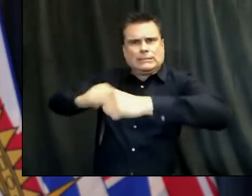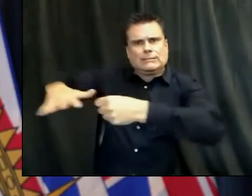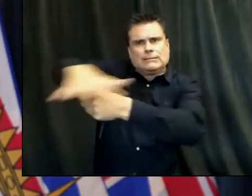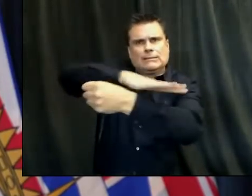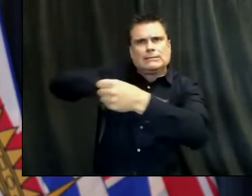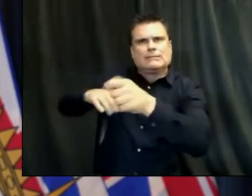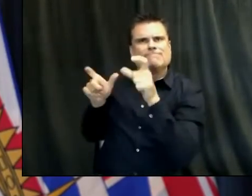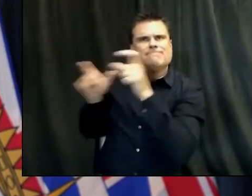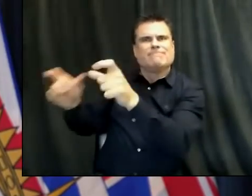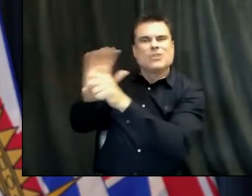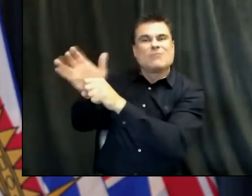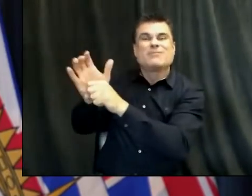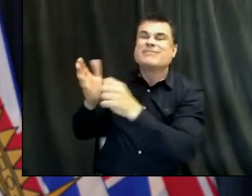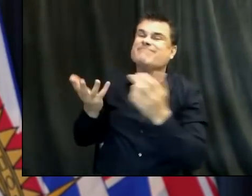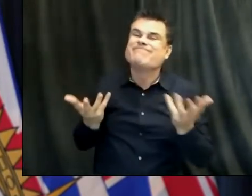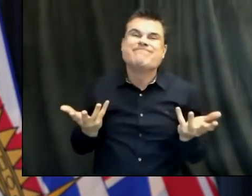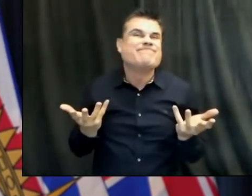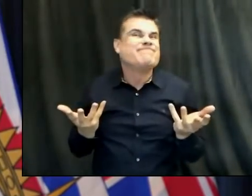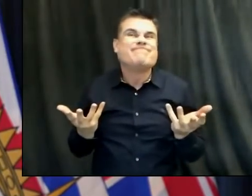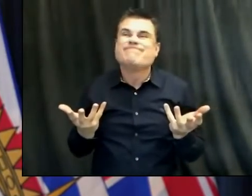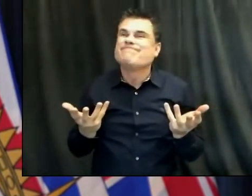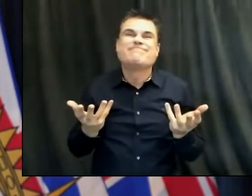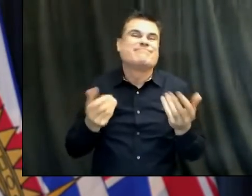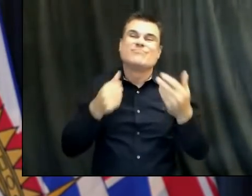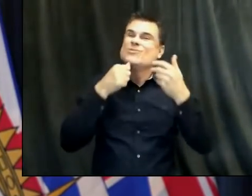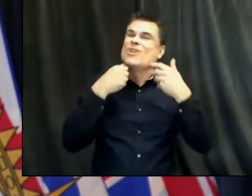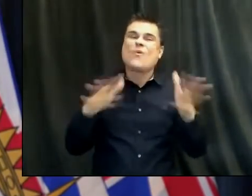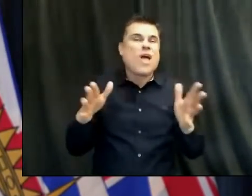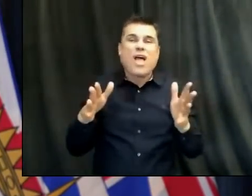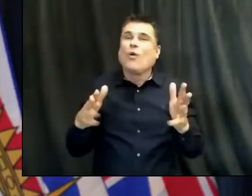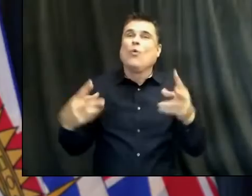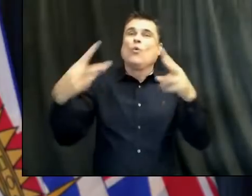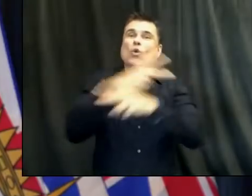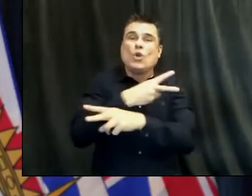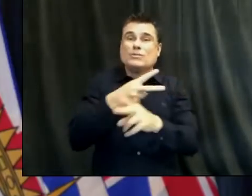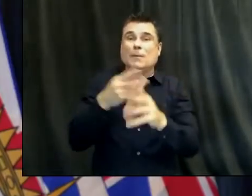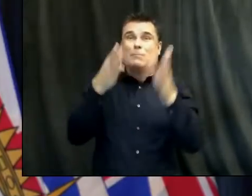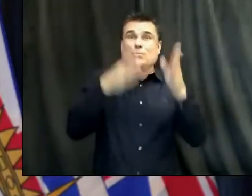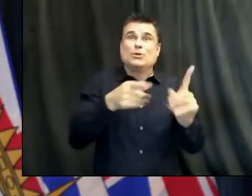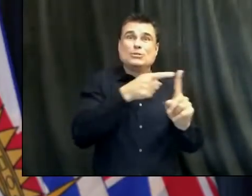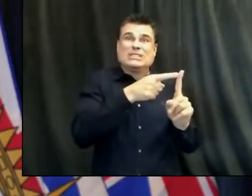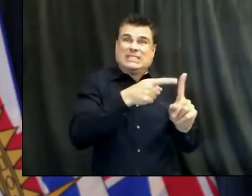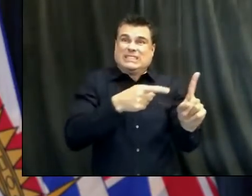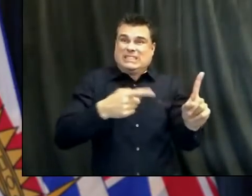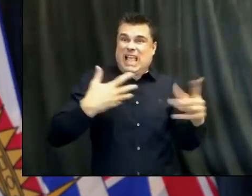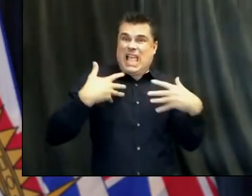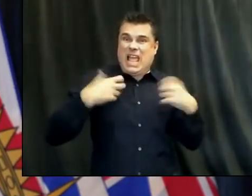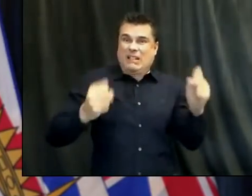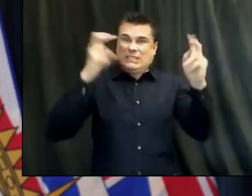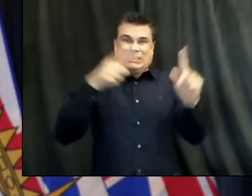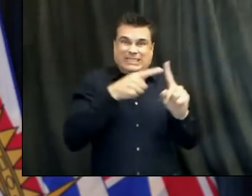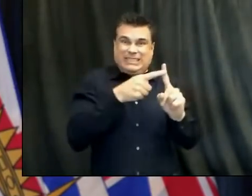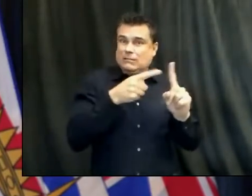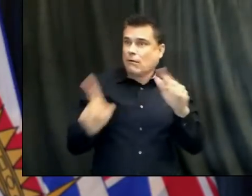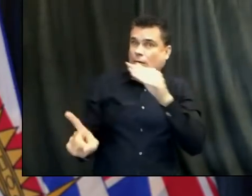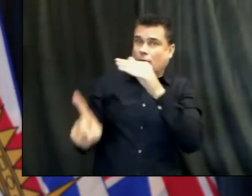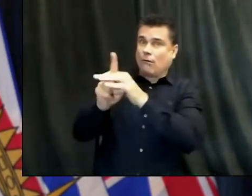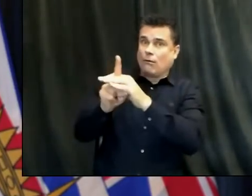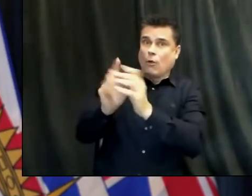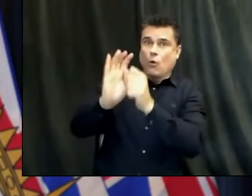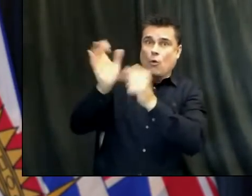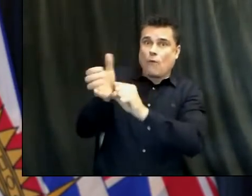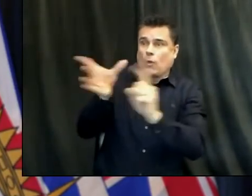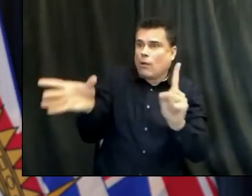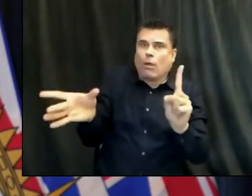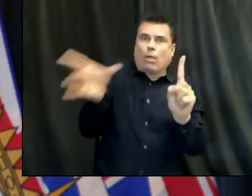high risk in those settings. I've spoken about the fact that we are in a pandemic storm, our COVID